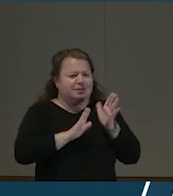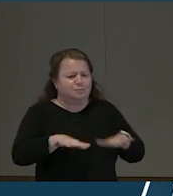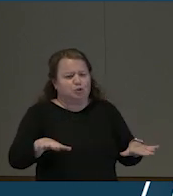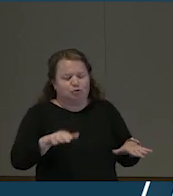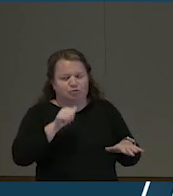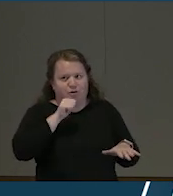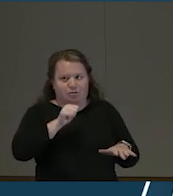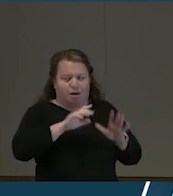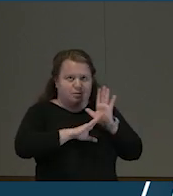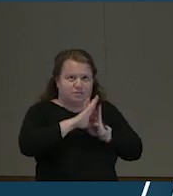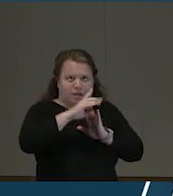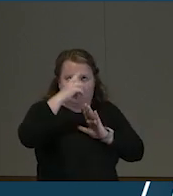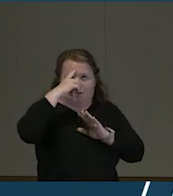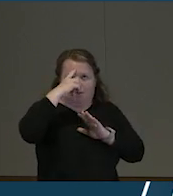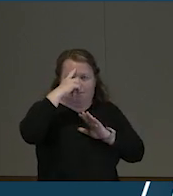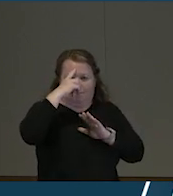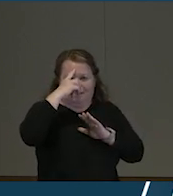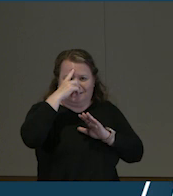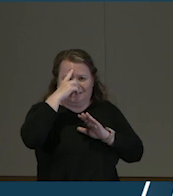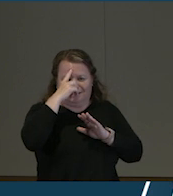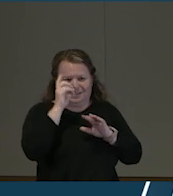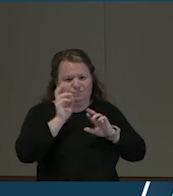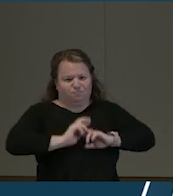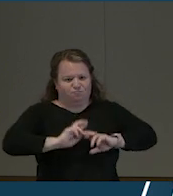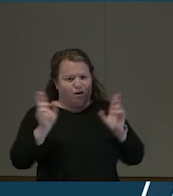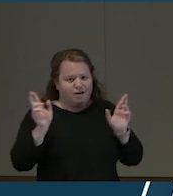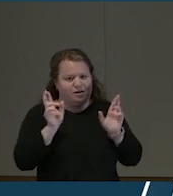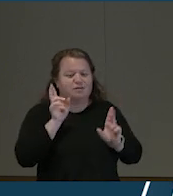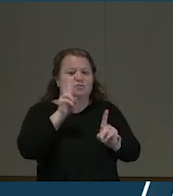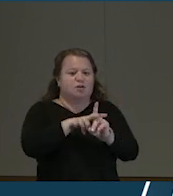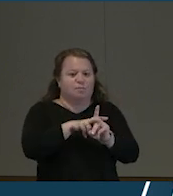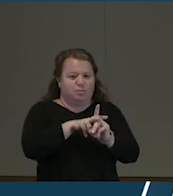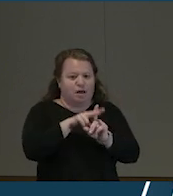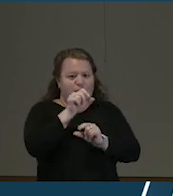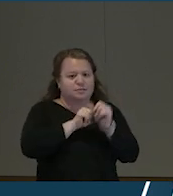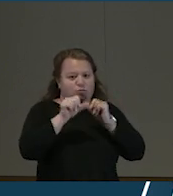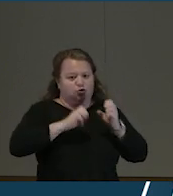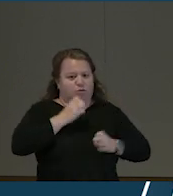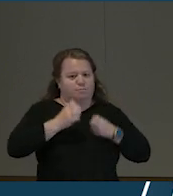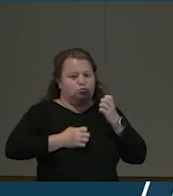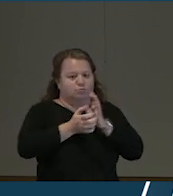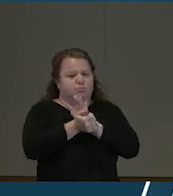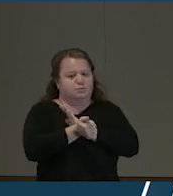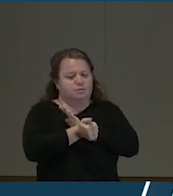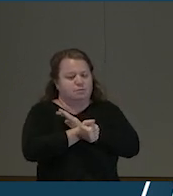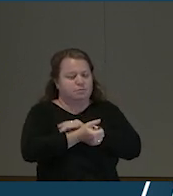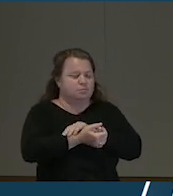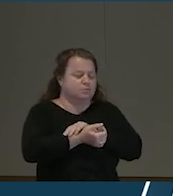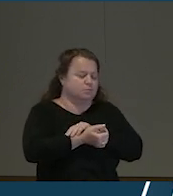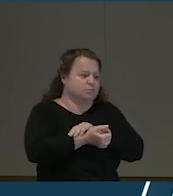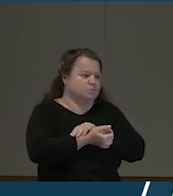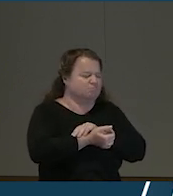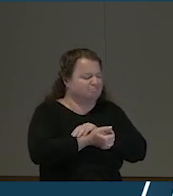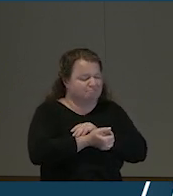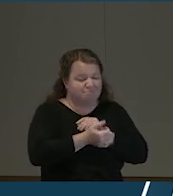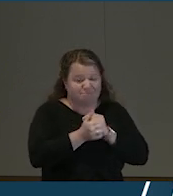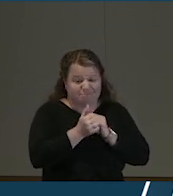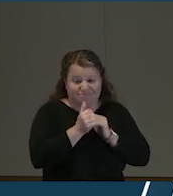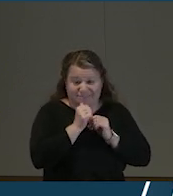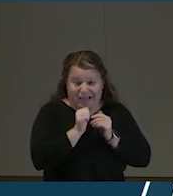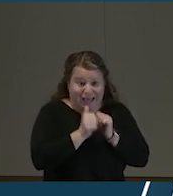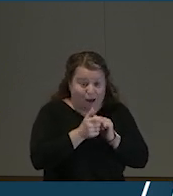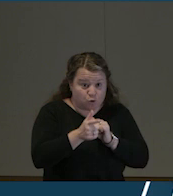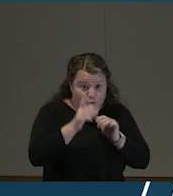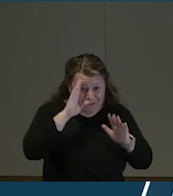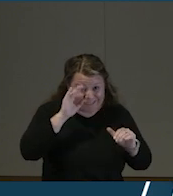not developmentally ready to apply the social or emotional skills the way that you want them, right? The way that you